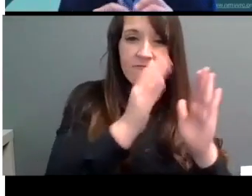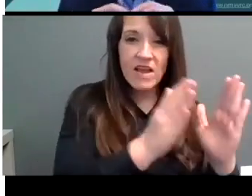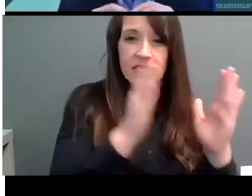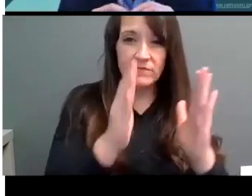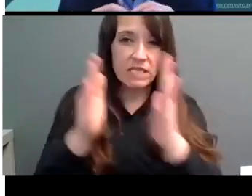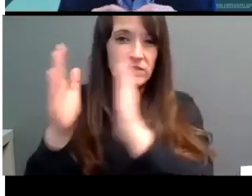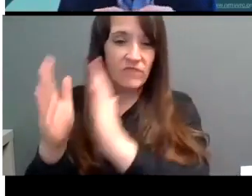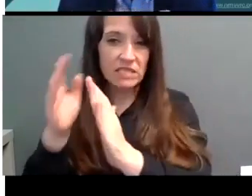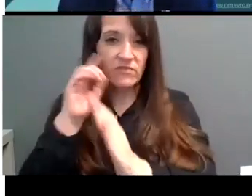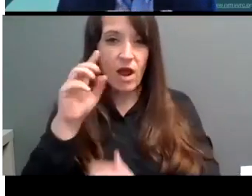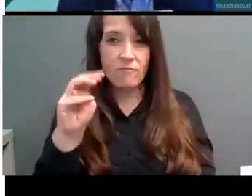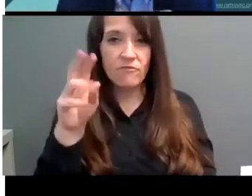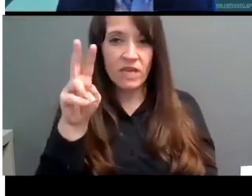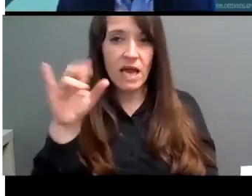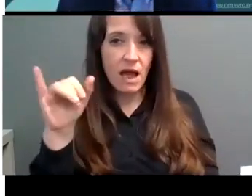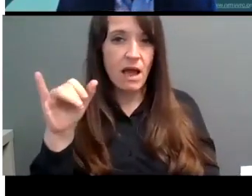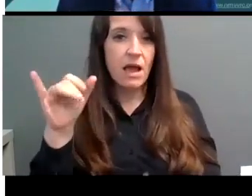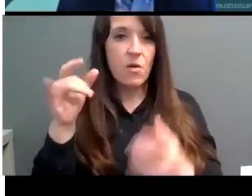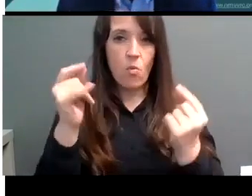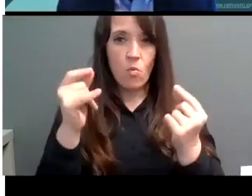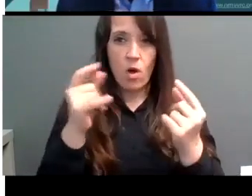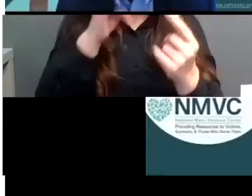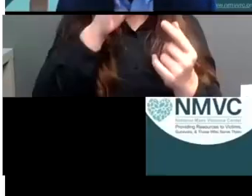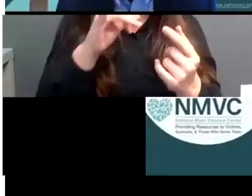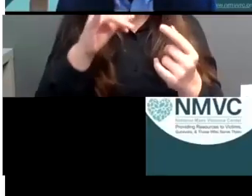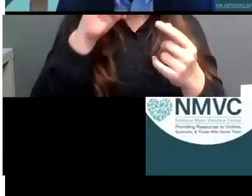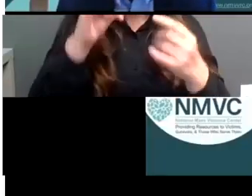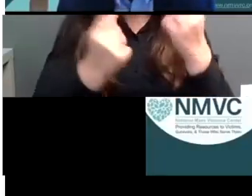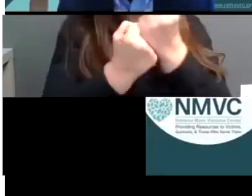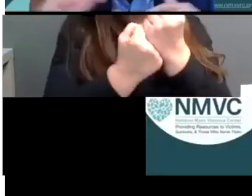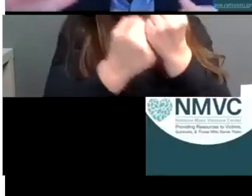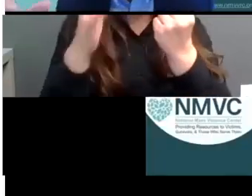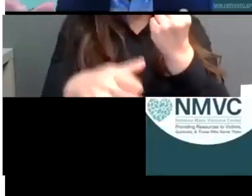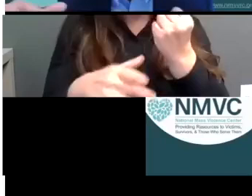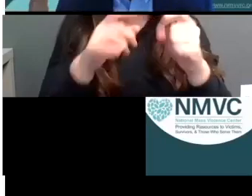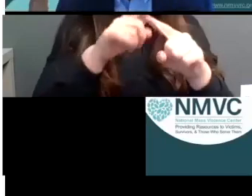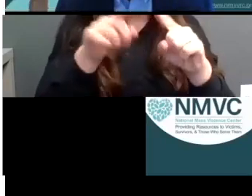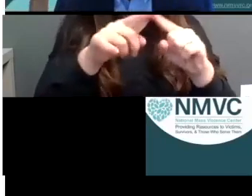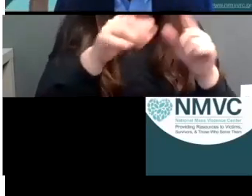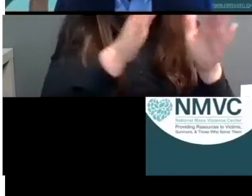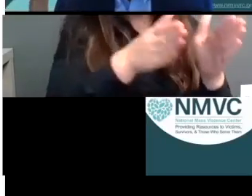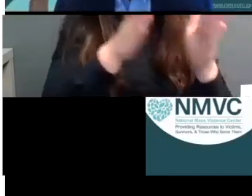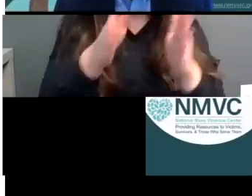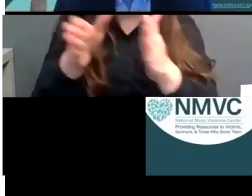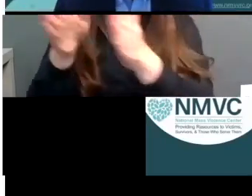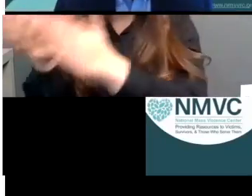incident victim assistance, including evidence-based strategies to utilize throughout these phases.